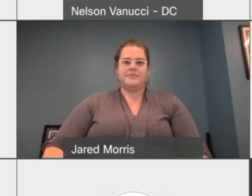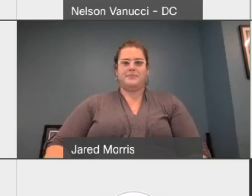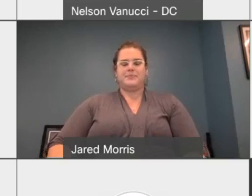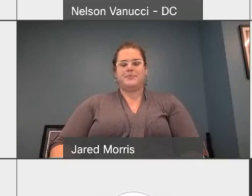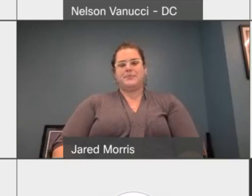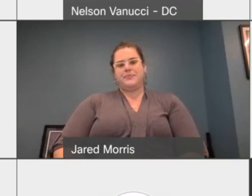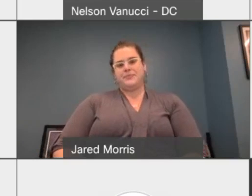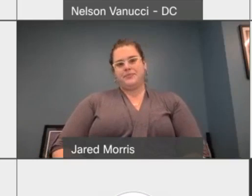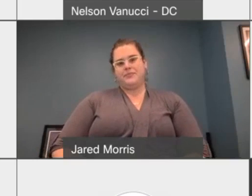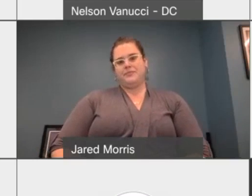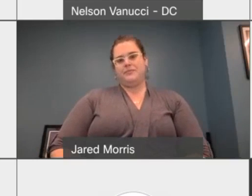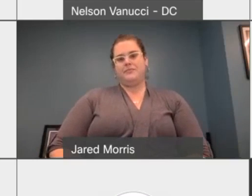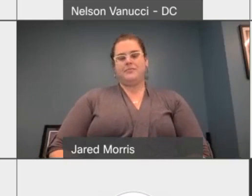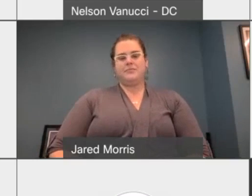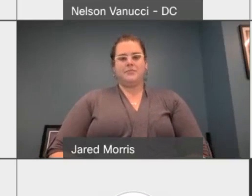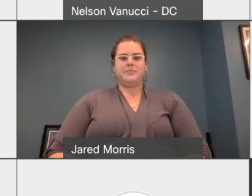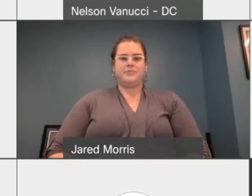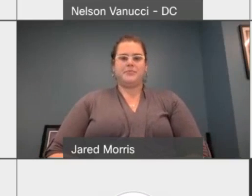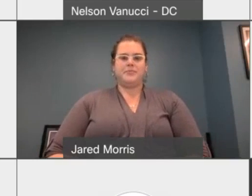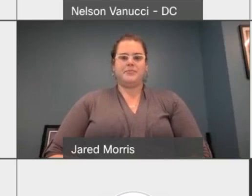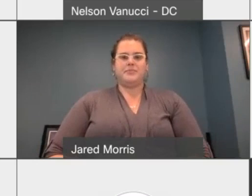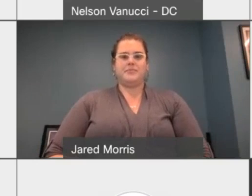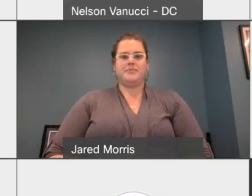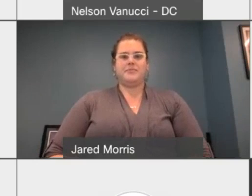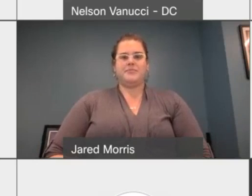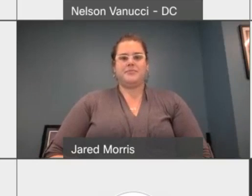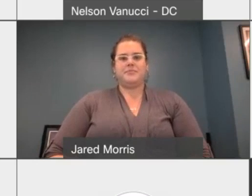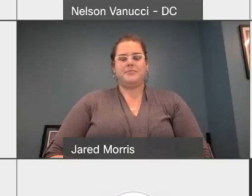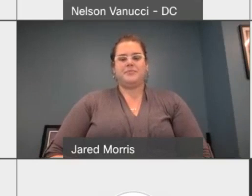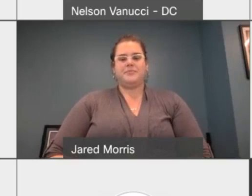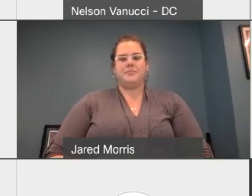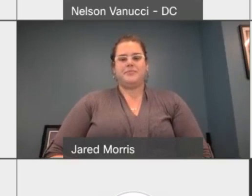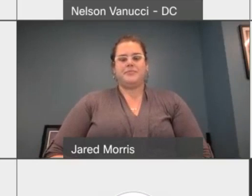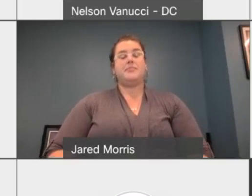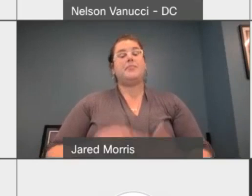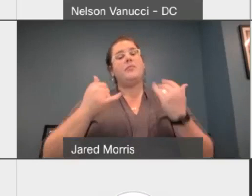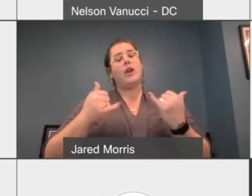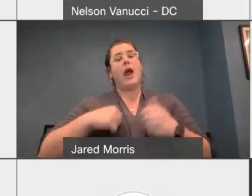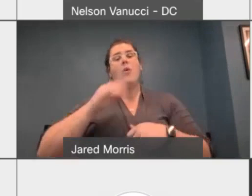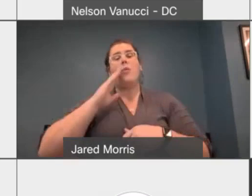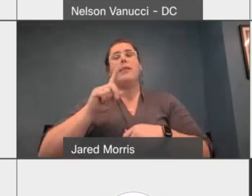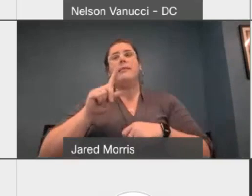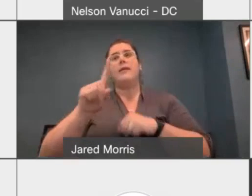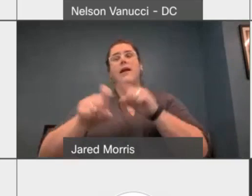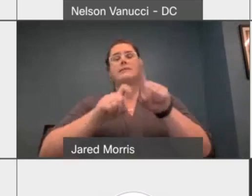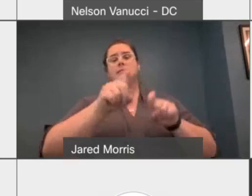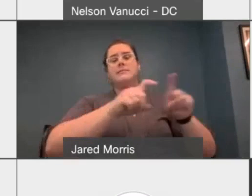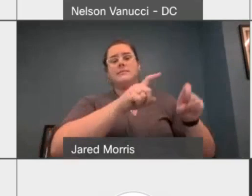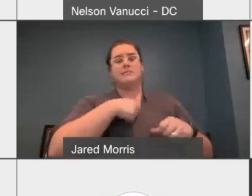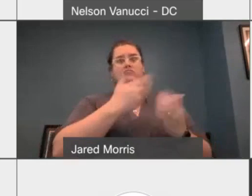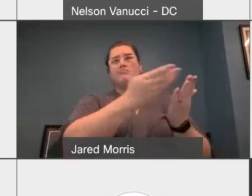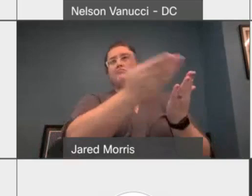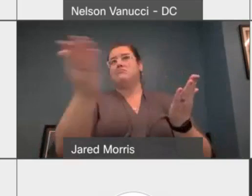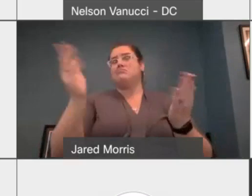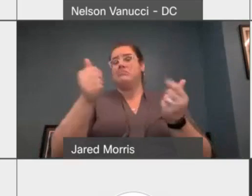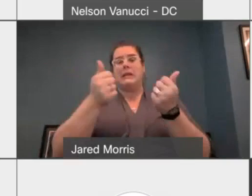At this time, what I would do is ask if there are any announcements that could be